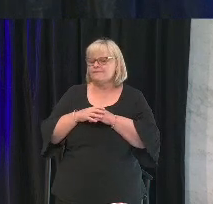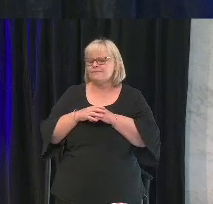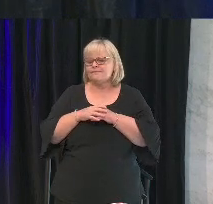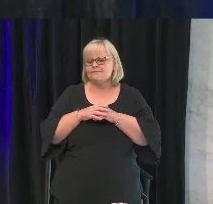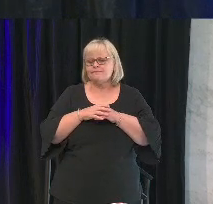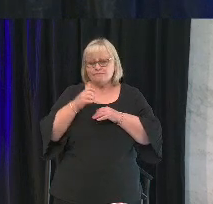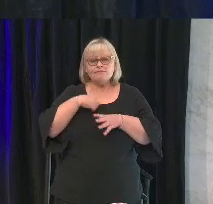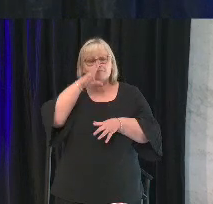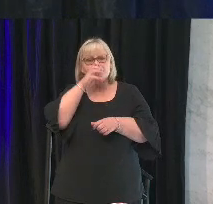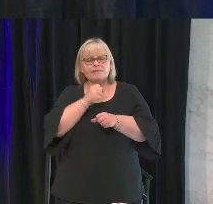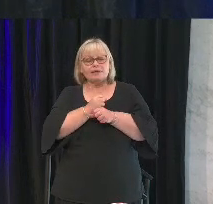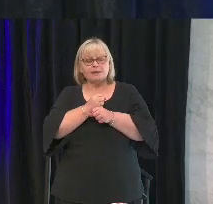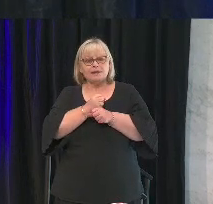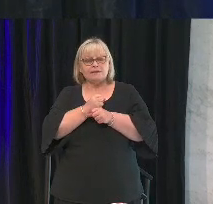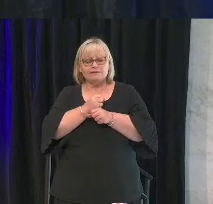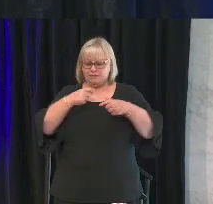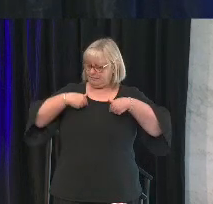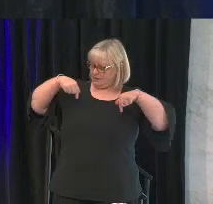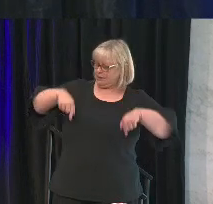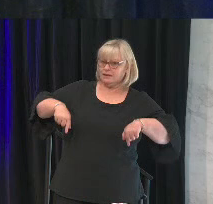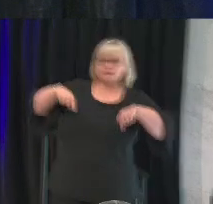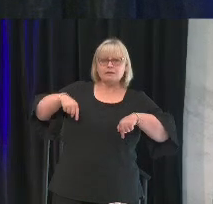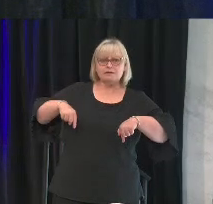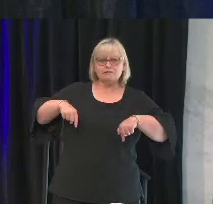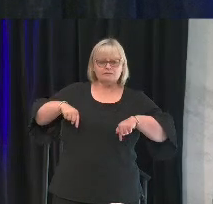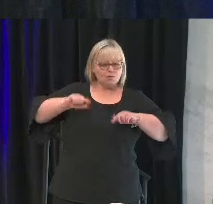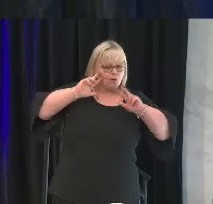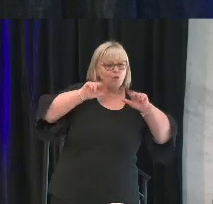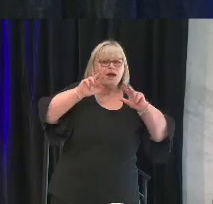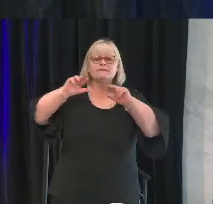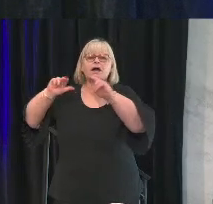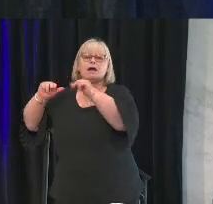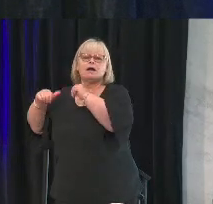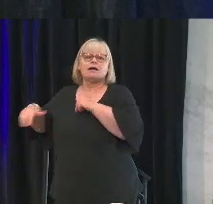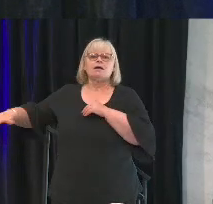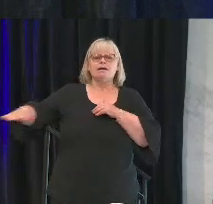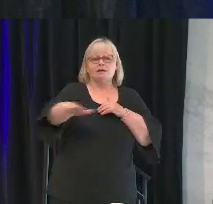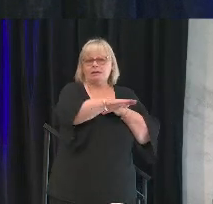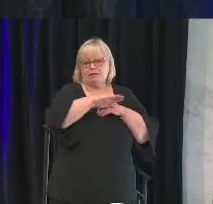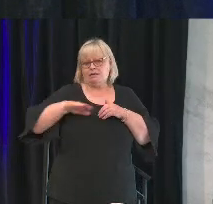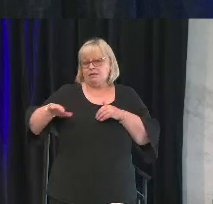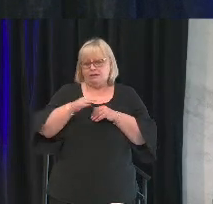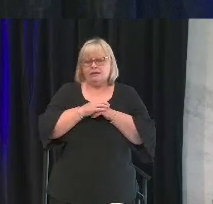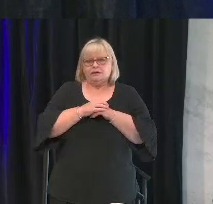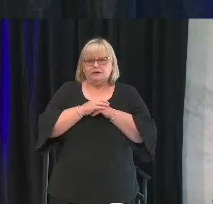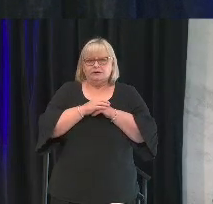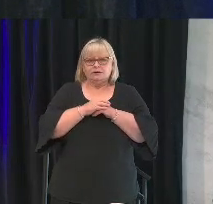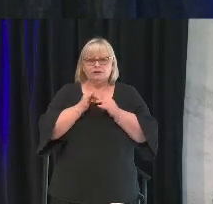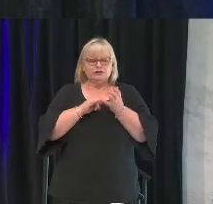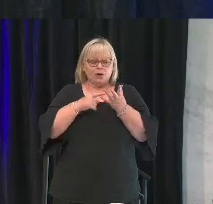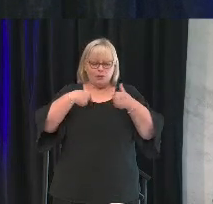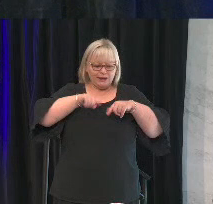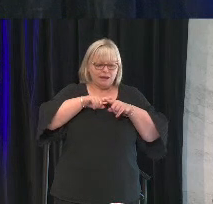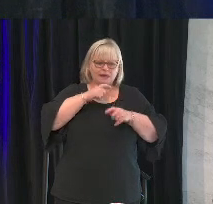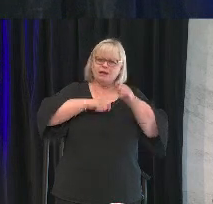we are put on this place to look after the land itself. So we become carers of the